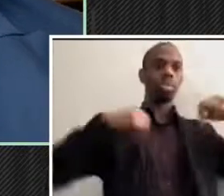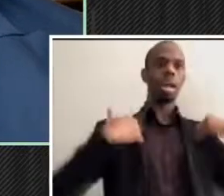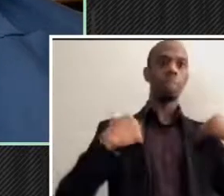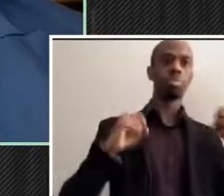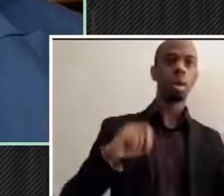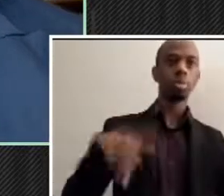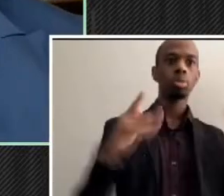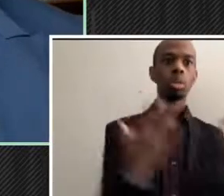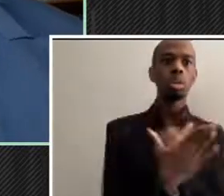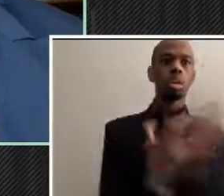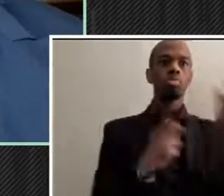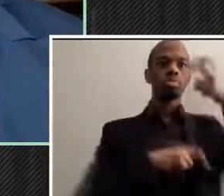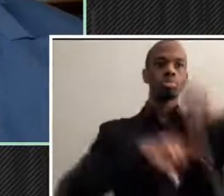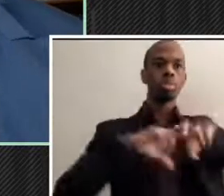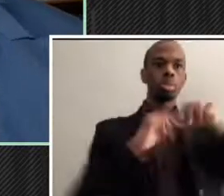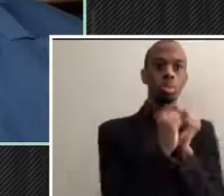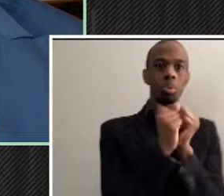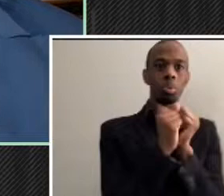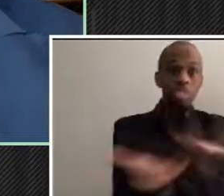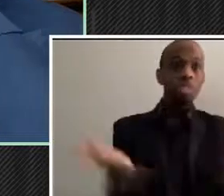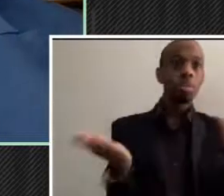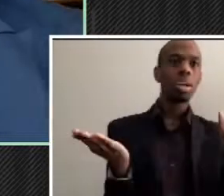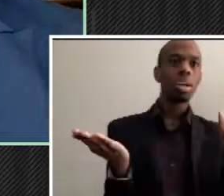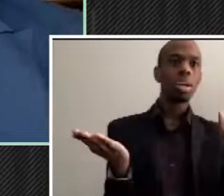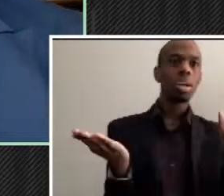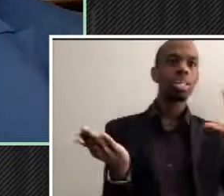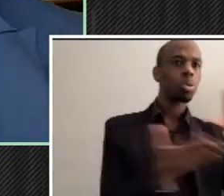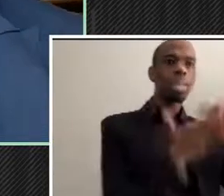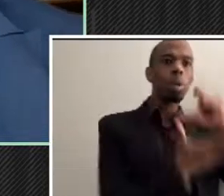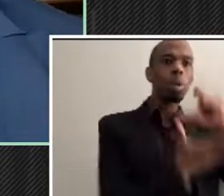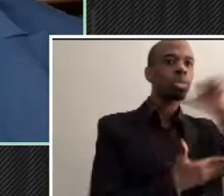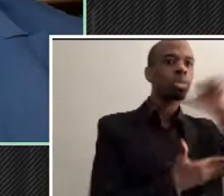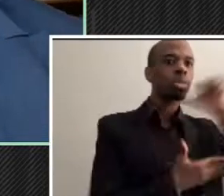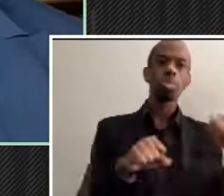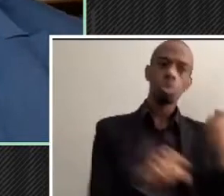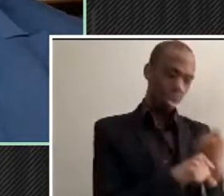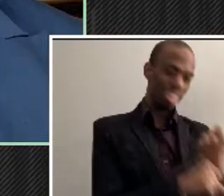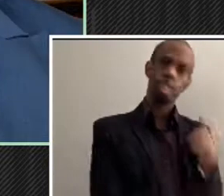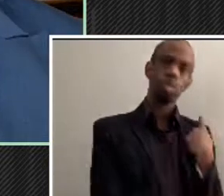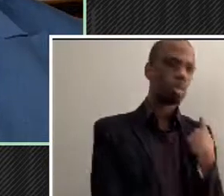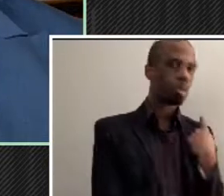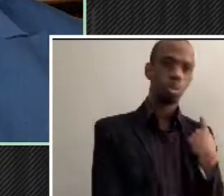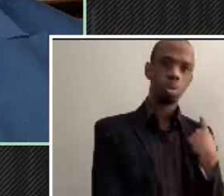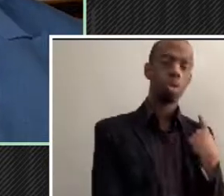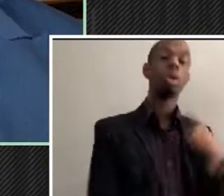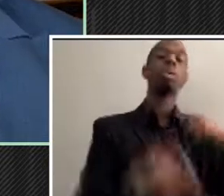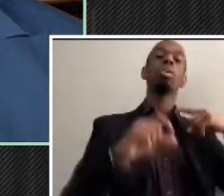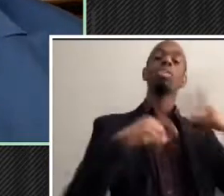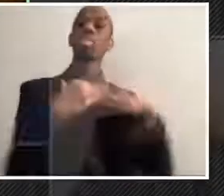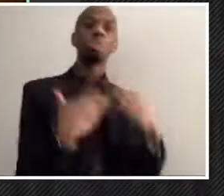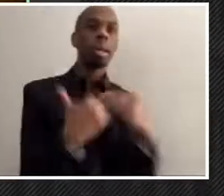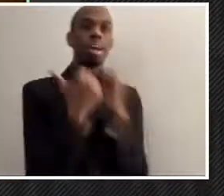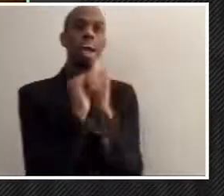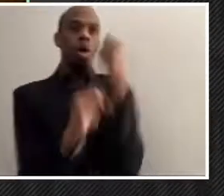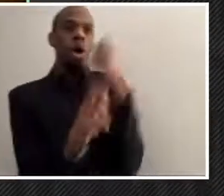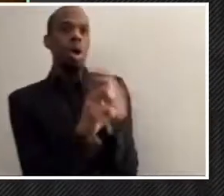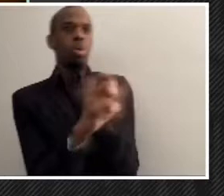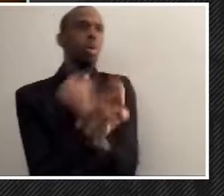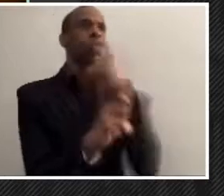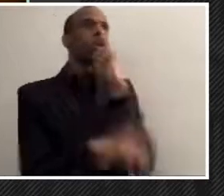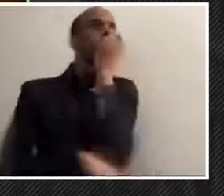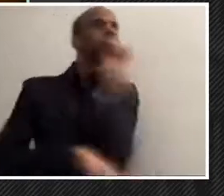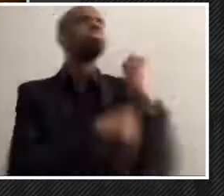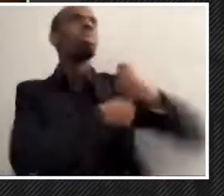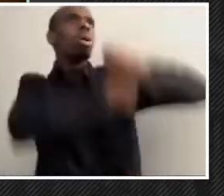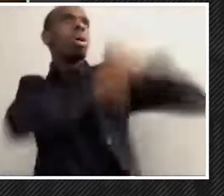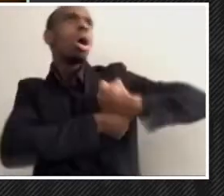that would have happened for me a year ago. No matter how effective we've been at advocacy or getting things done, the platform just